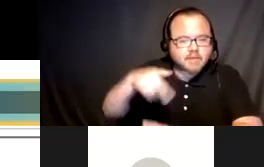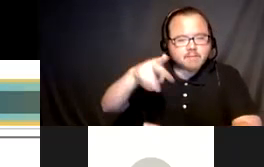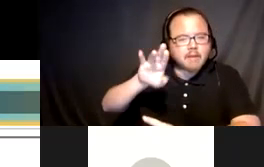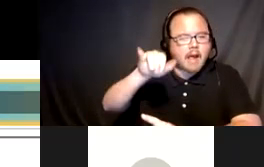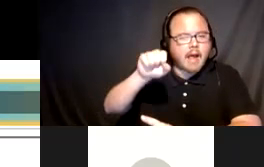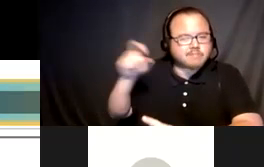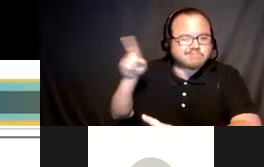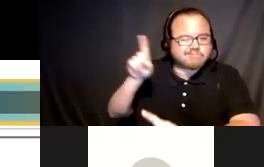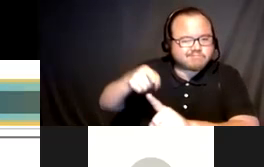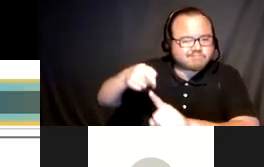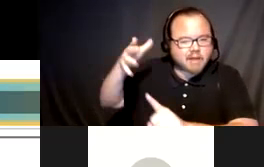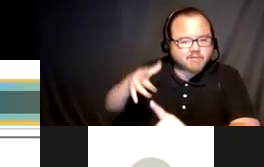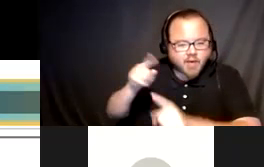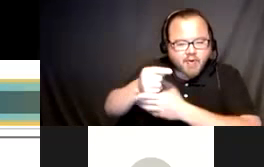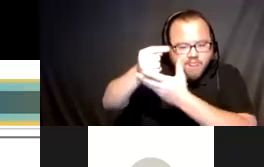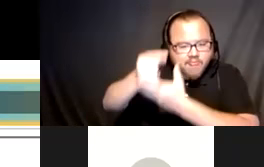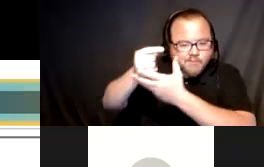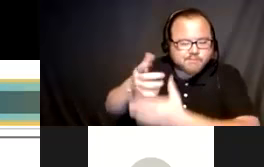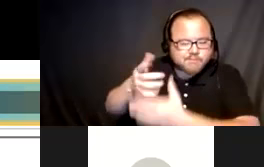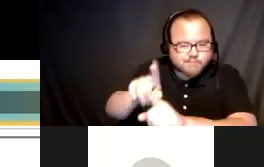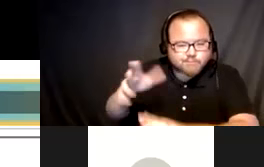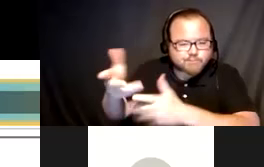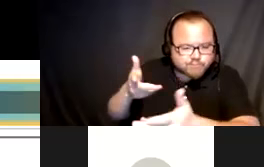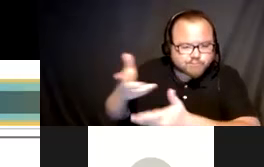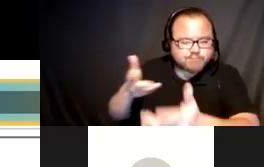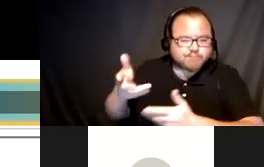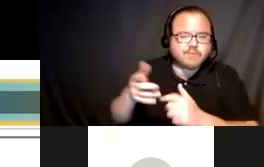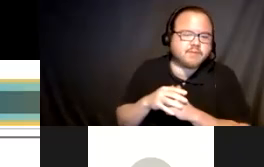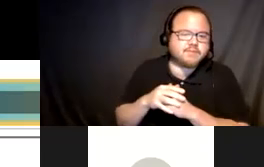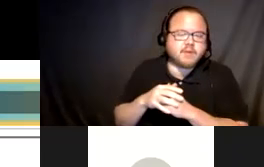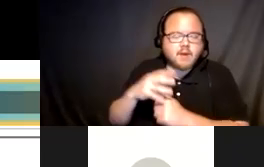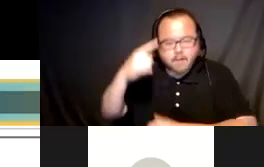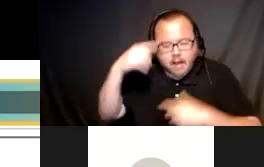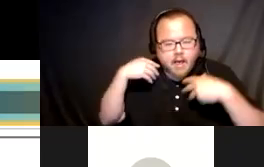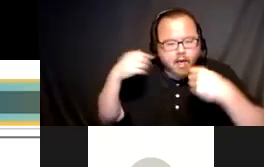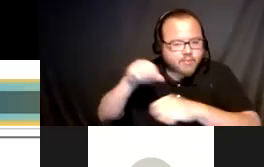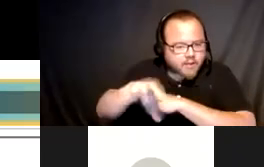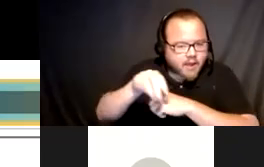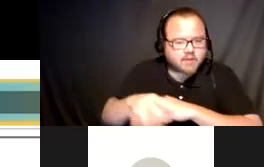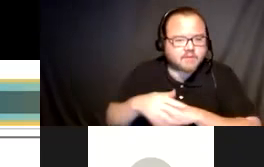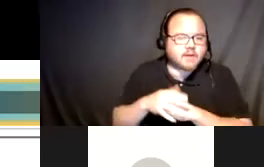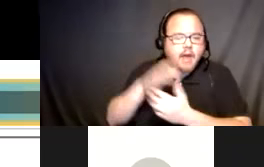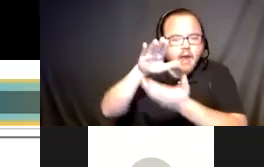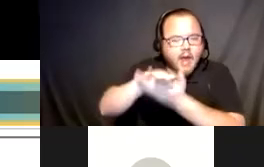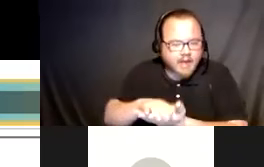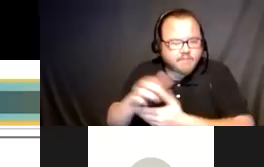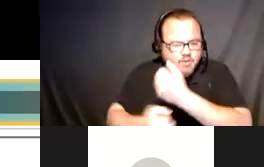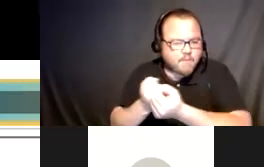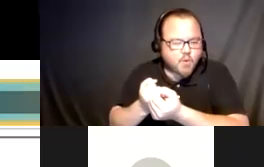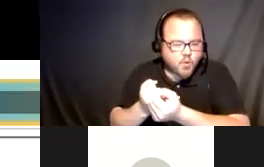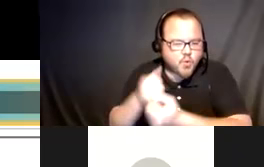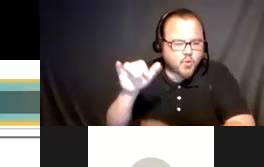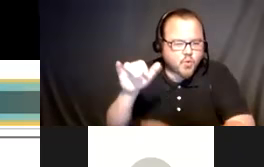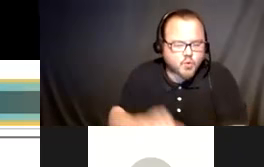specialists. We have therapy provided through our mental health counseling, and then as well as academic support through our school counselors. And